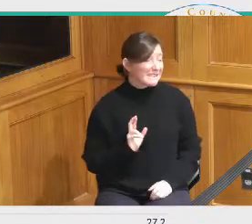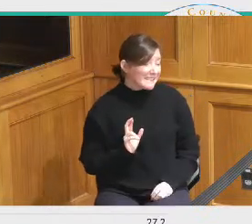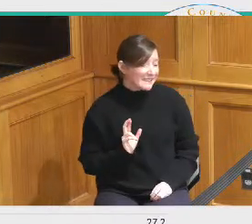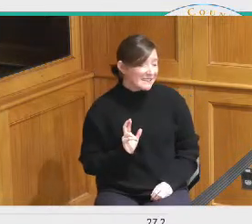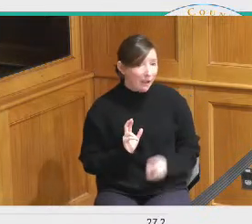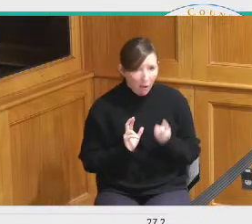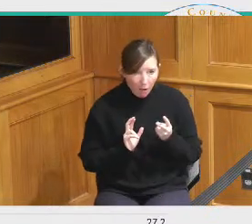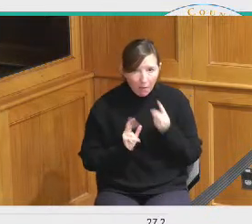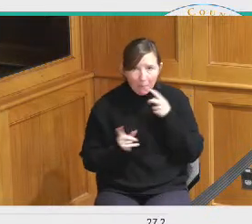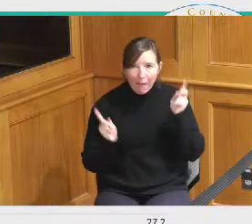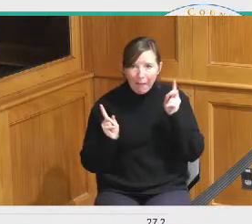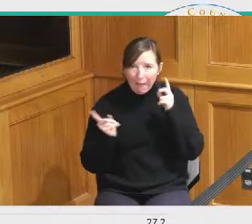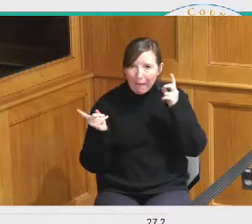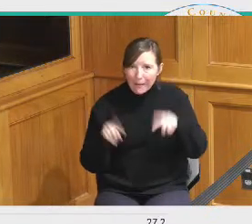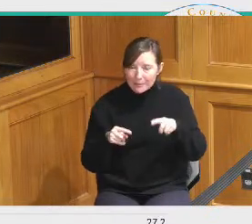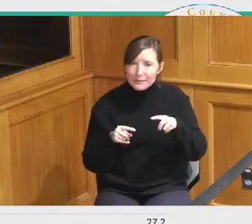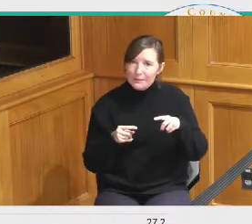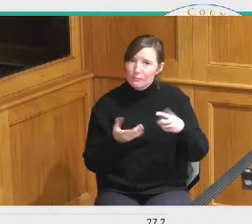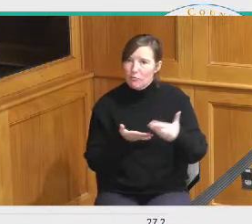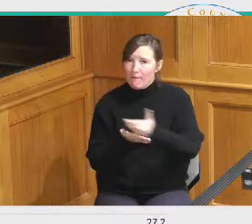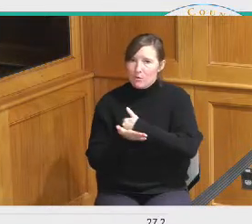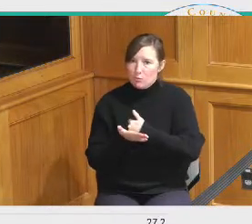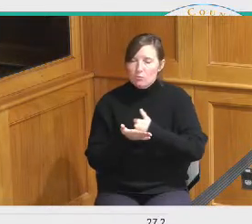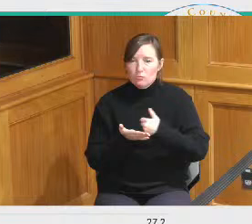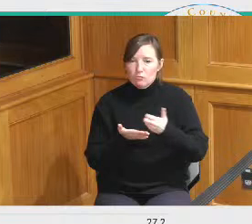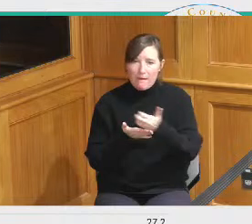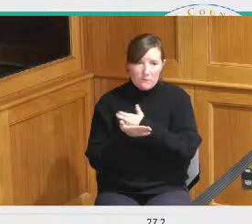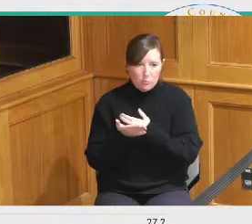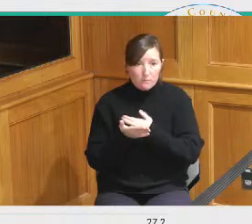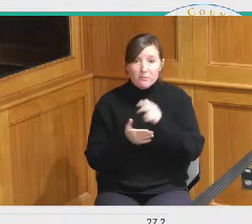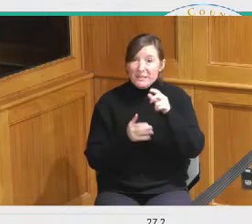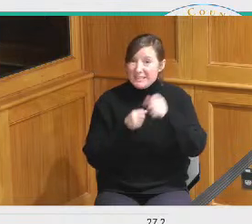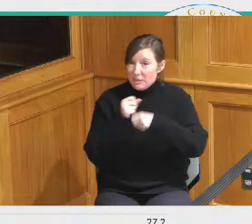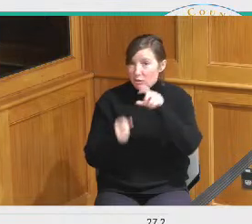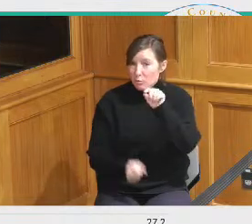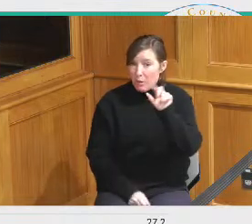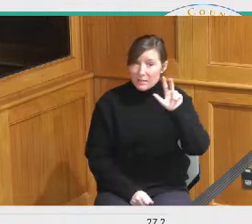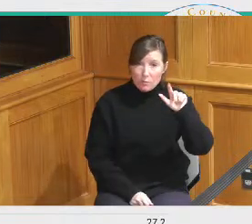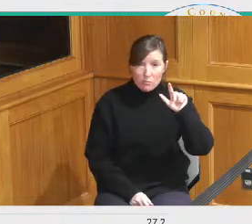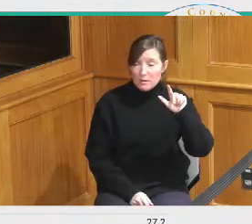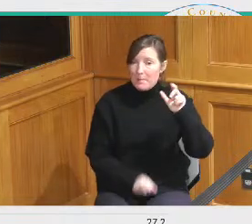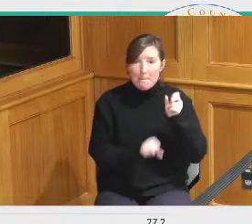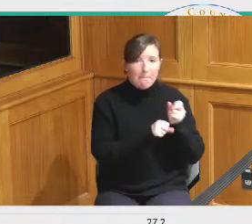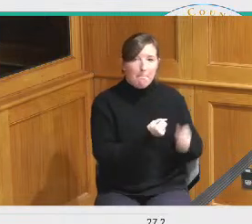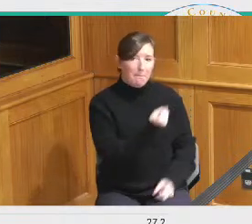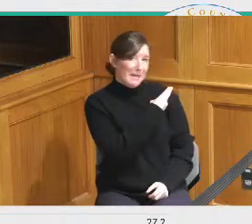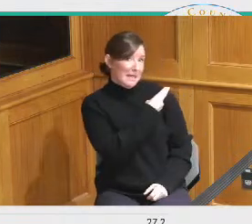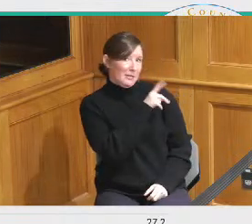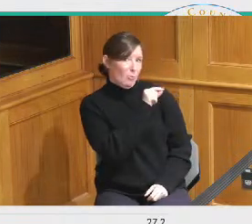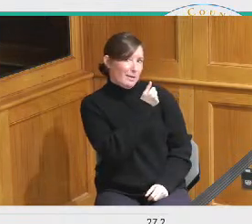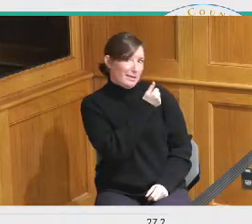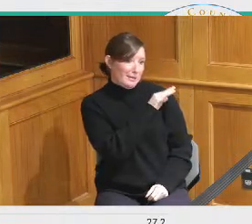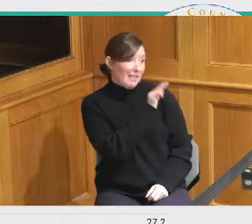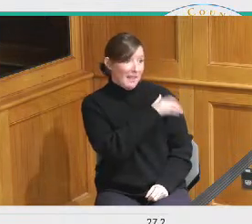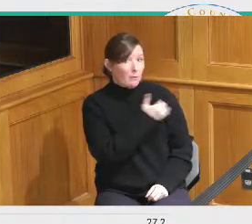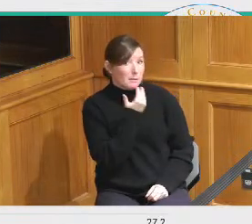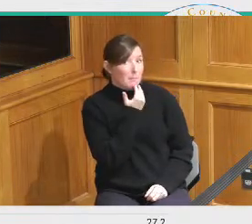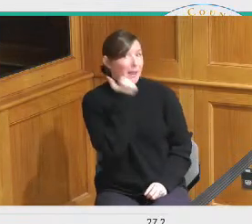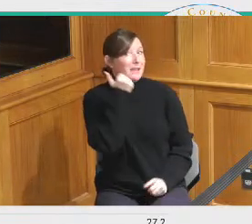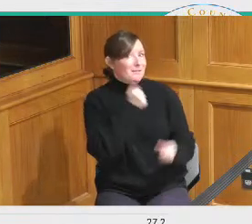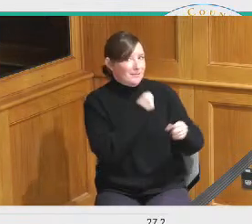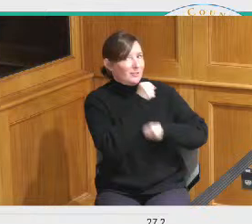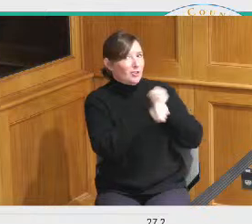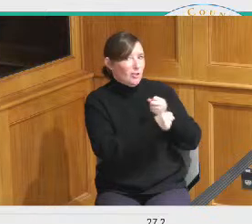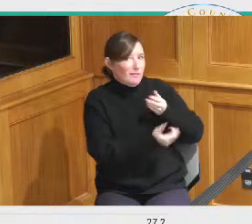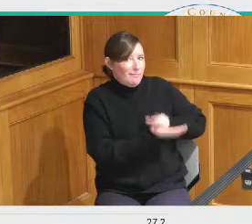happened. 2023, we saw performance better than 2019, which was the best year that we had ever seen in the occupancy